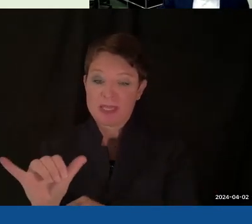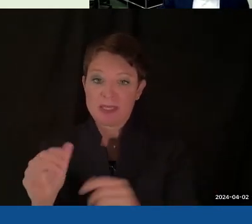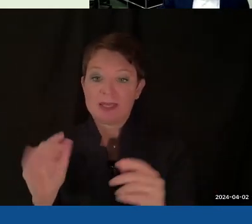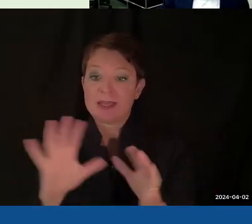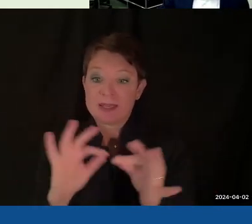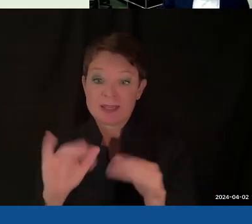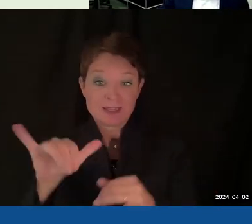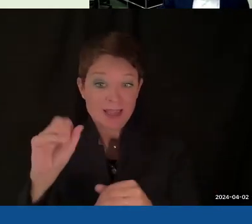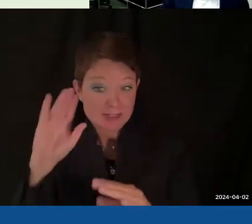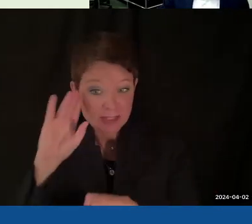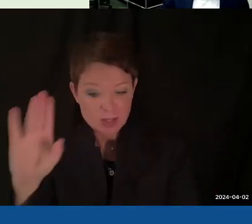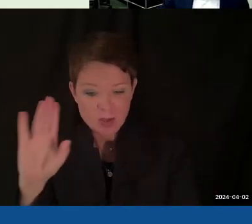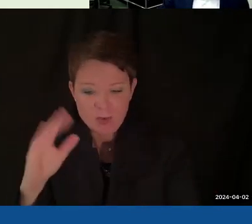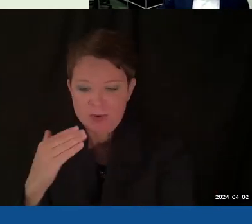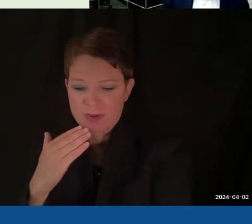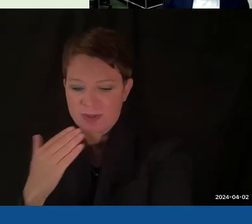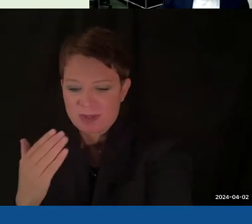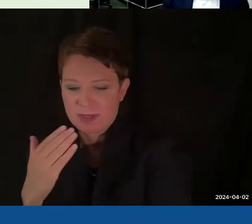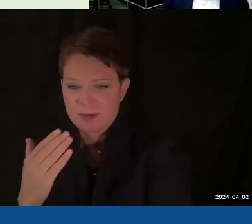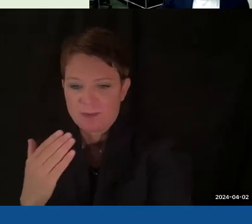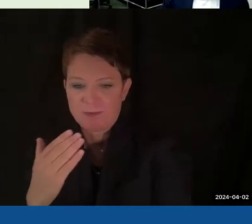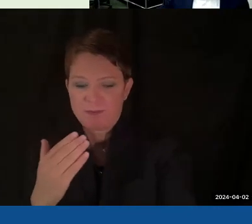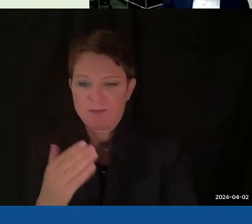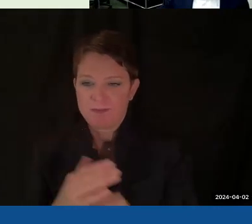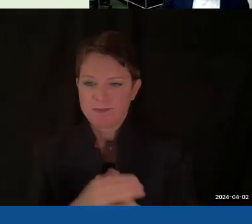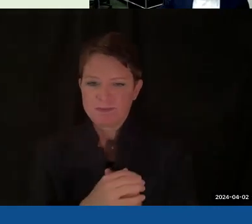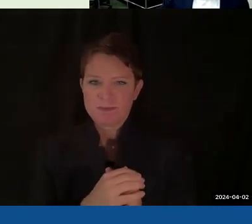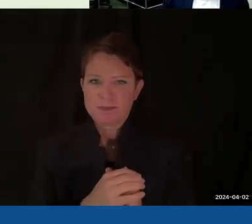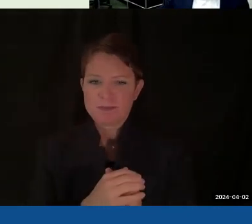Yes, hello. Thank you.